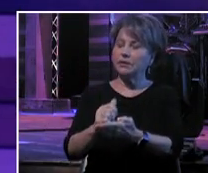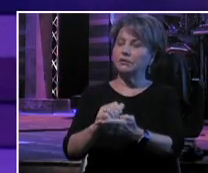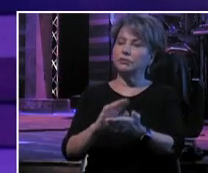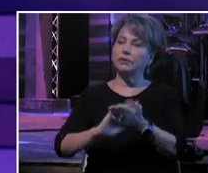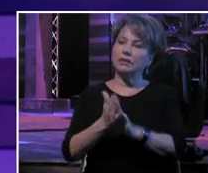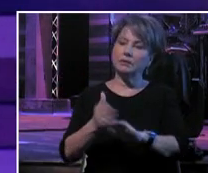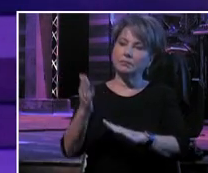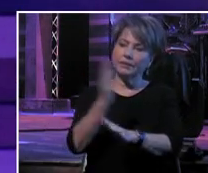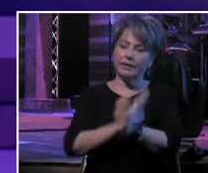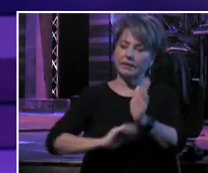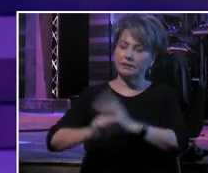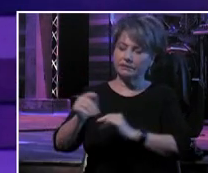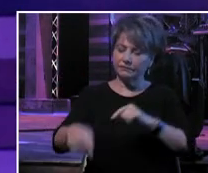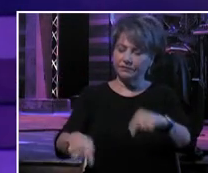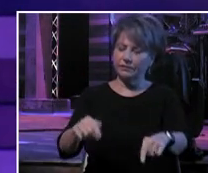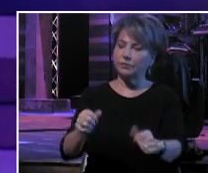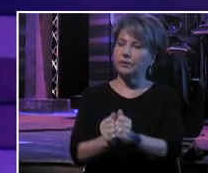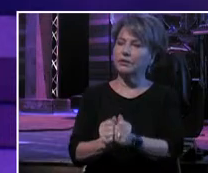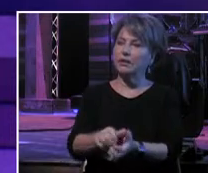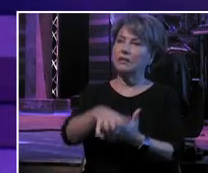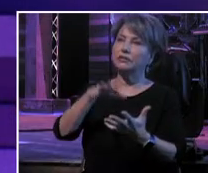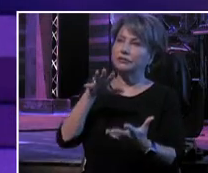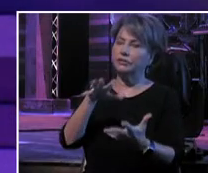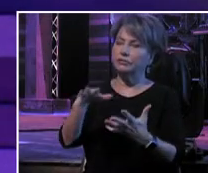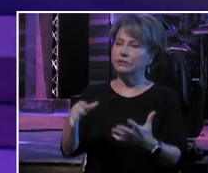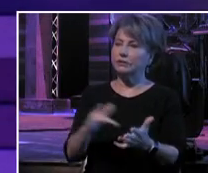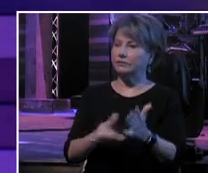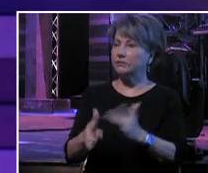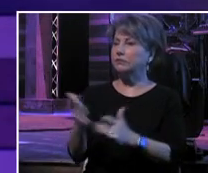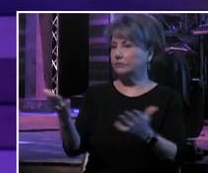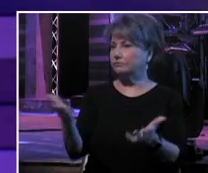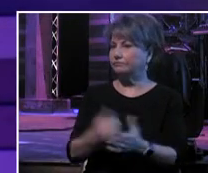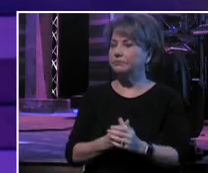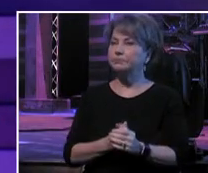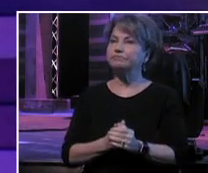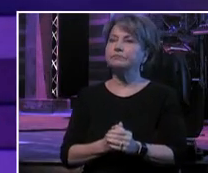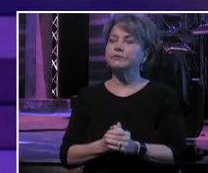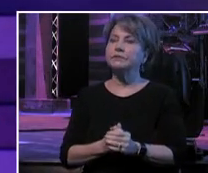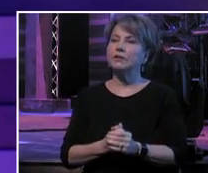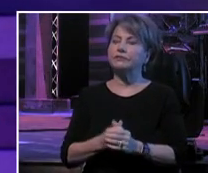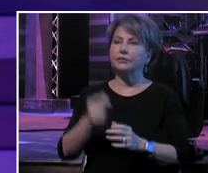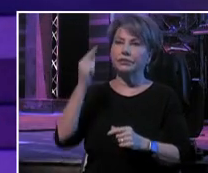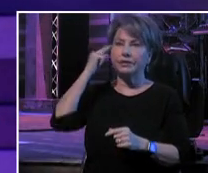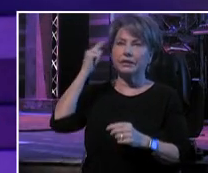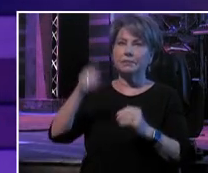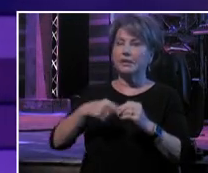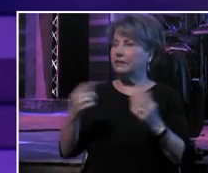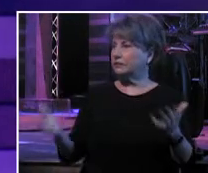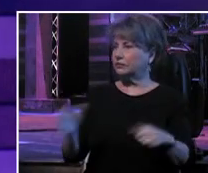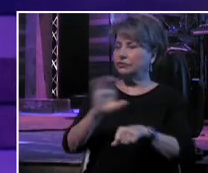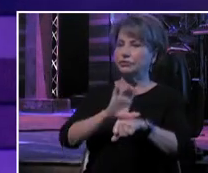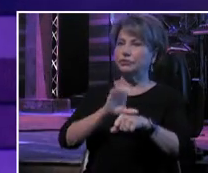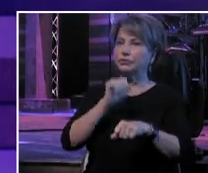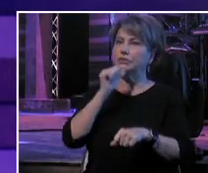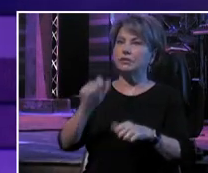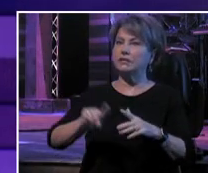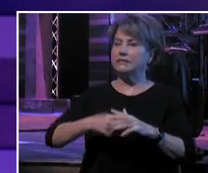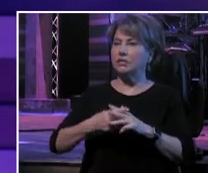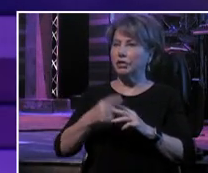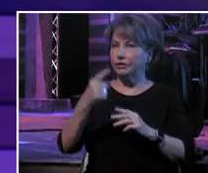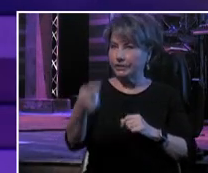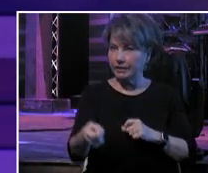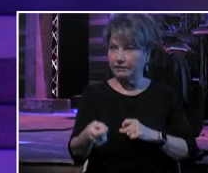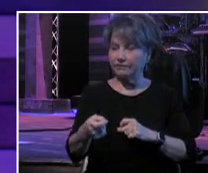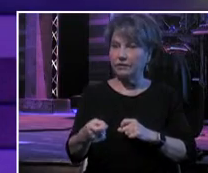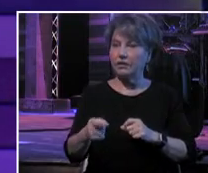with our generosity. And so if you consider Fellowship your home church, but you have not yet started to give, I want to invite you to